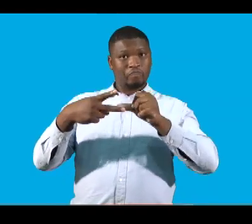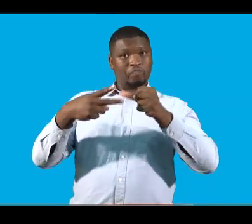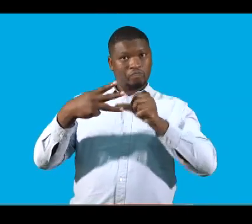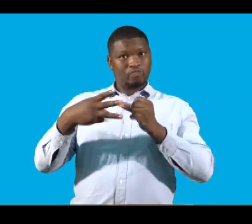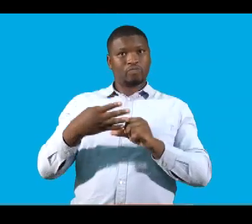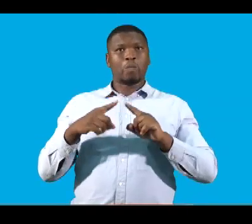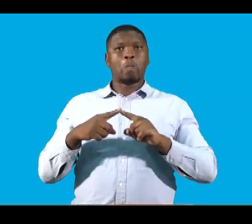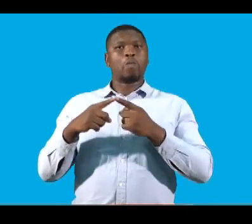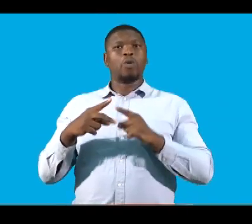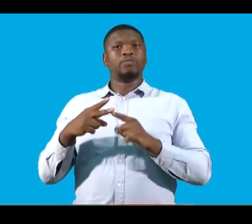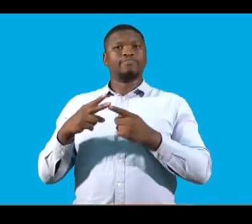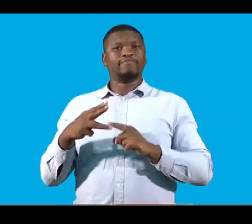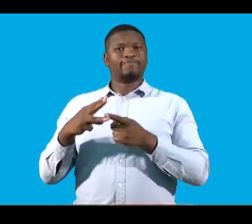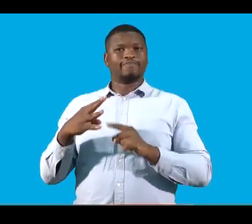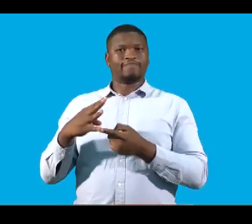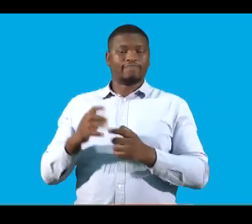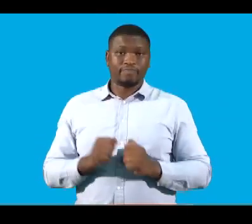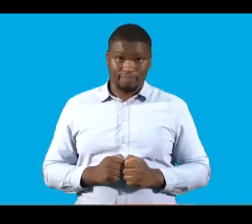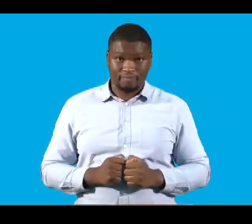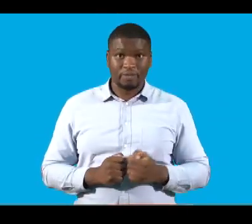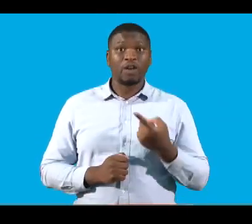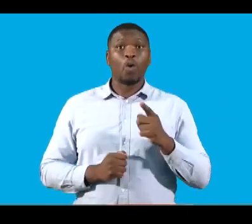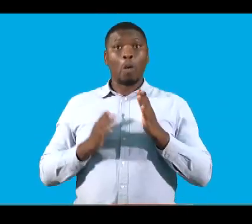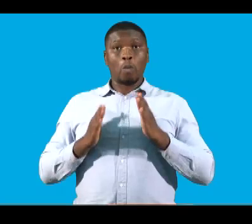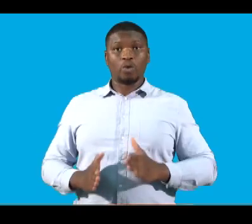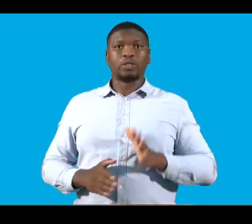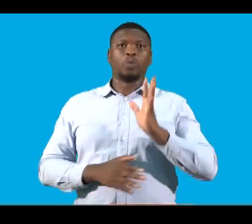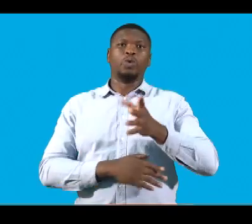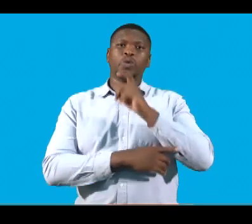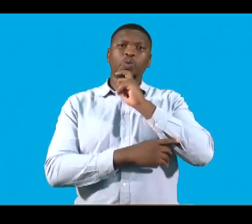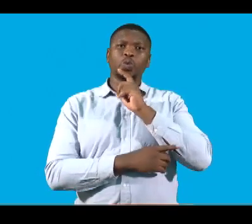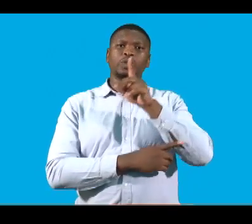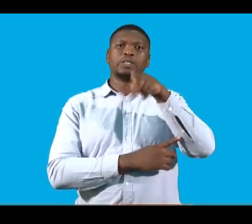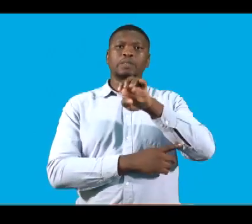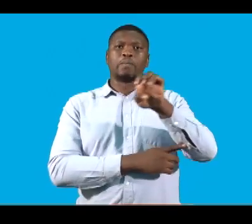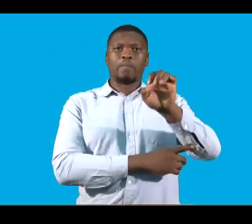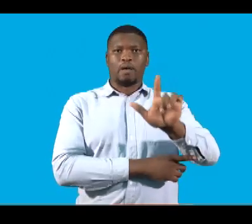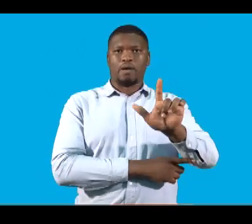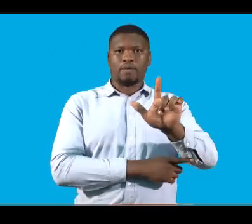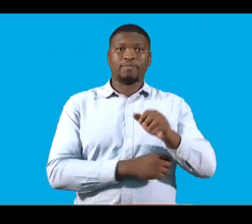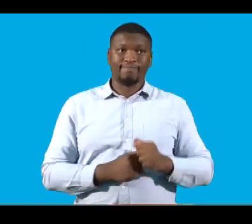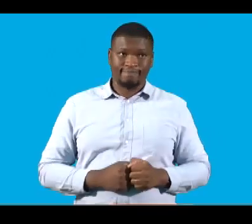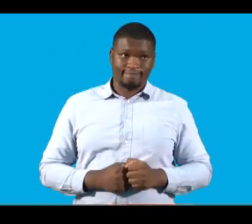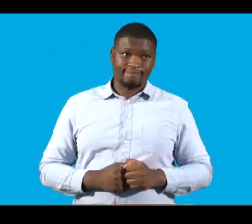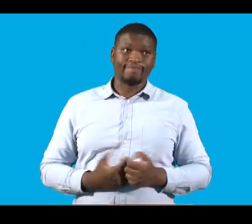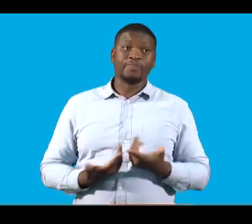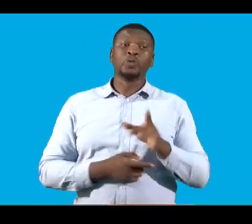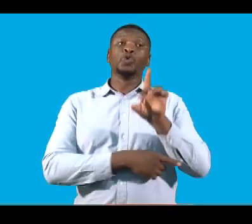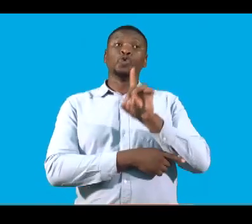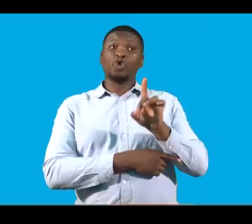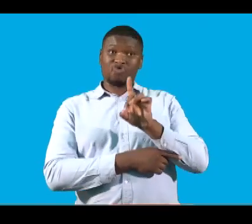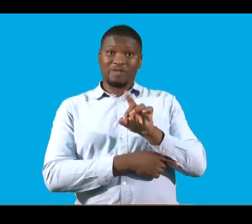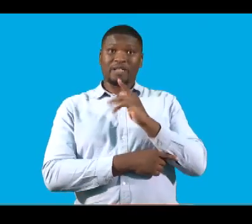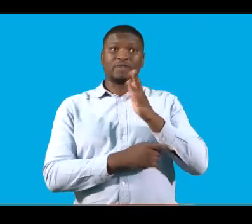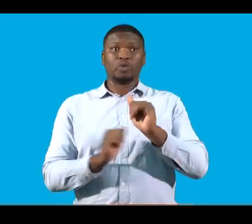the points to discuss. Now, the body paragraph. Let's use Peel. Dorian Gray is introduced to Lord